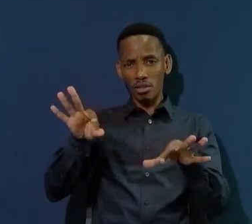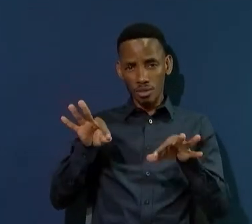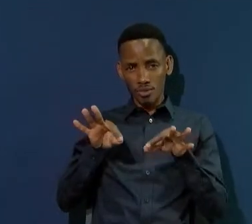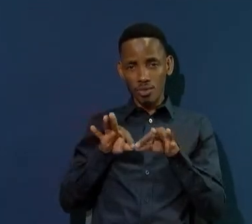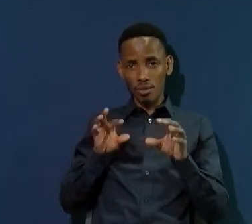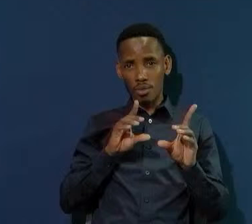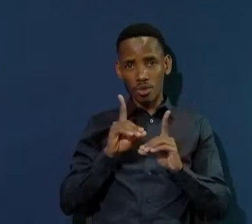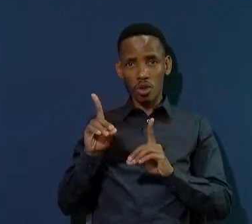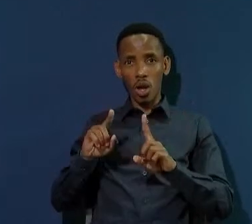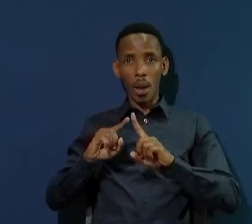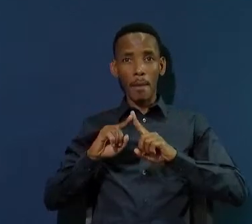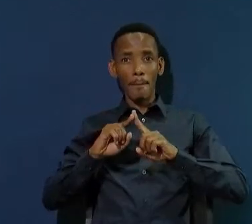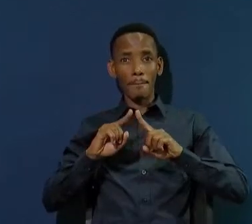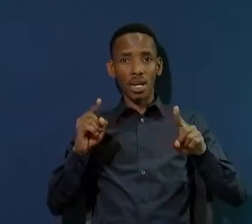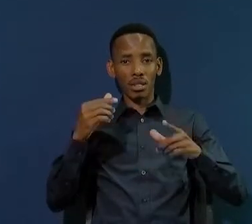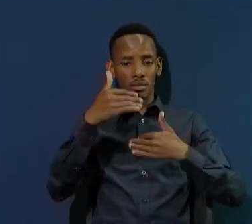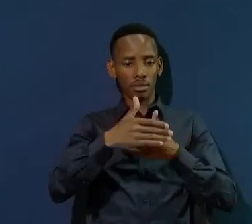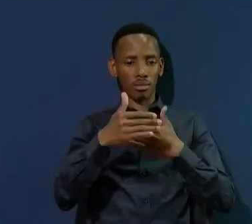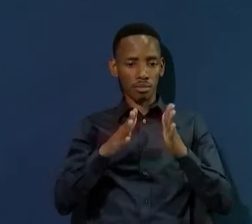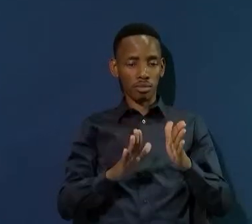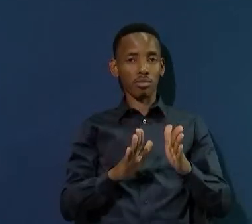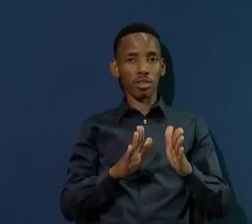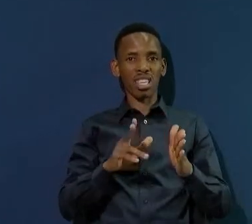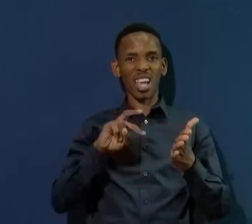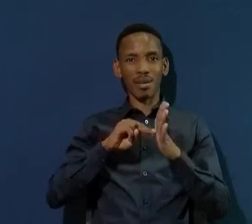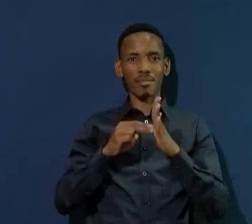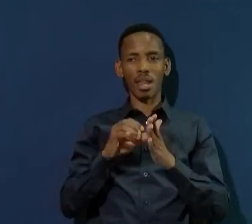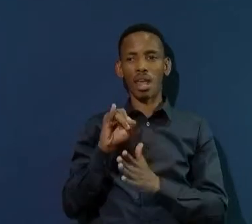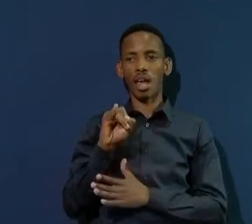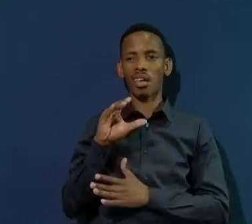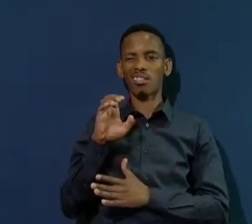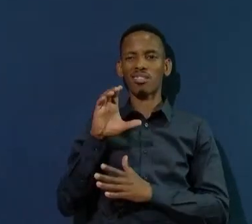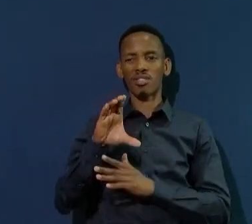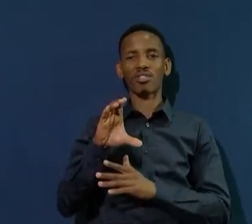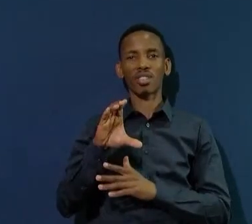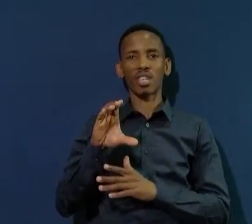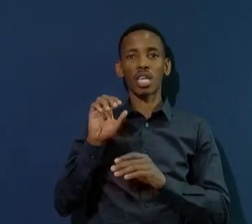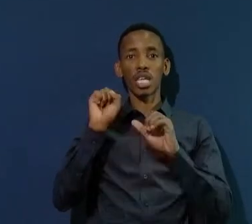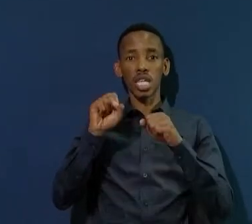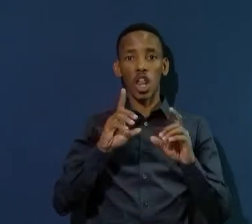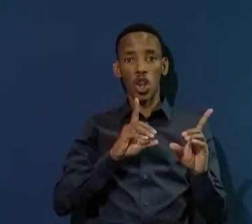an administrative decision. Right. Yes, and then